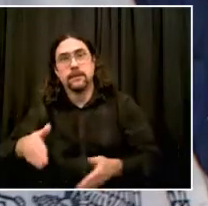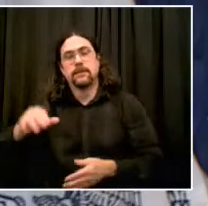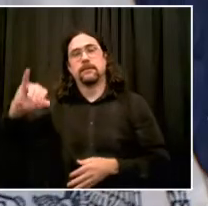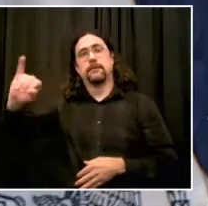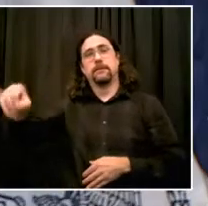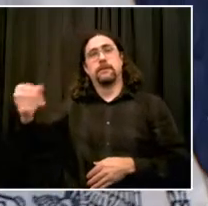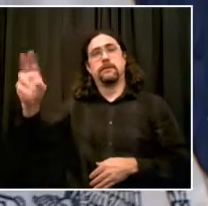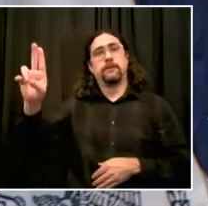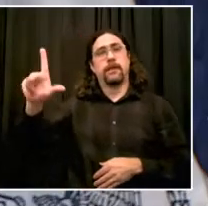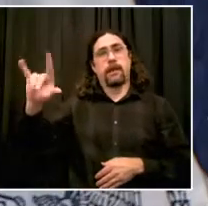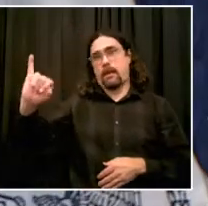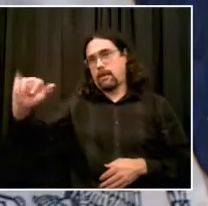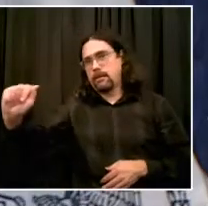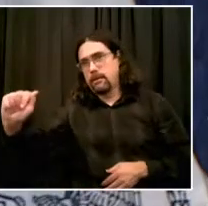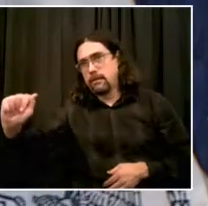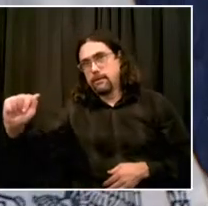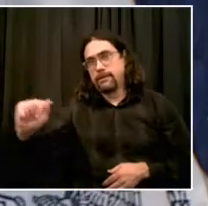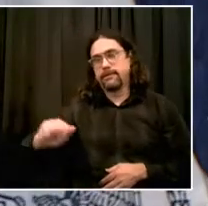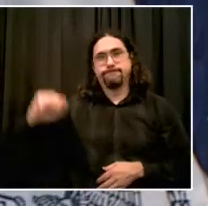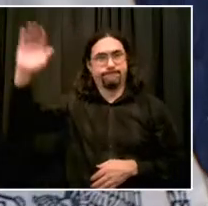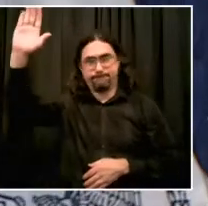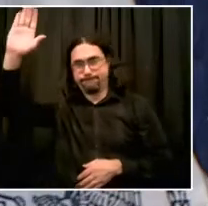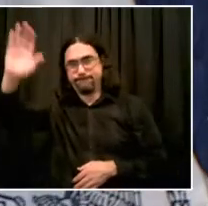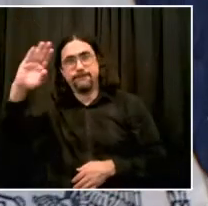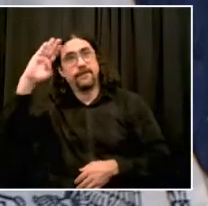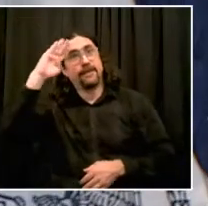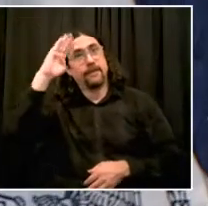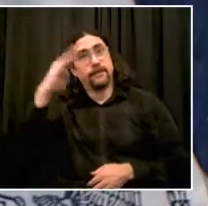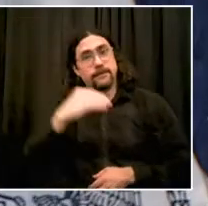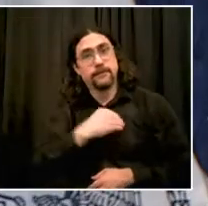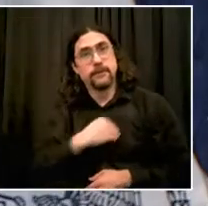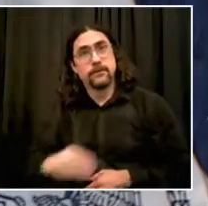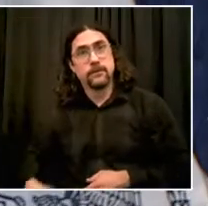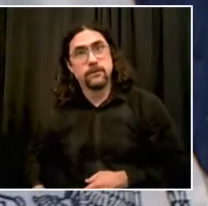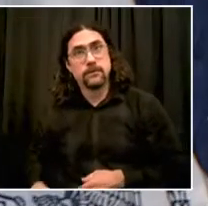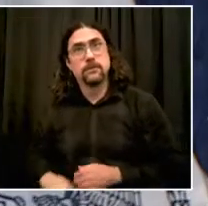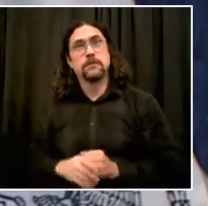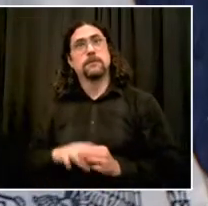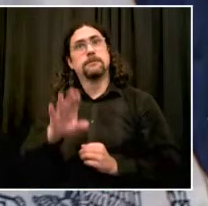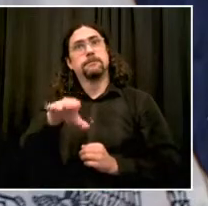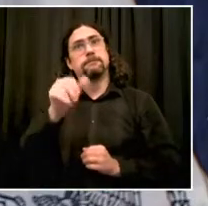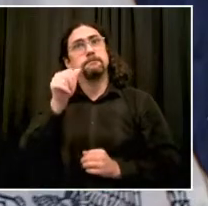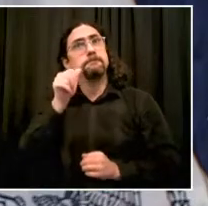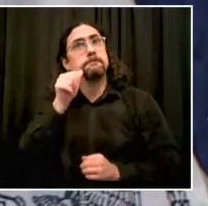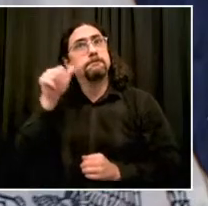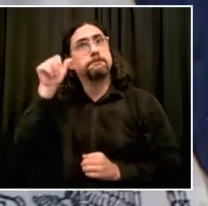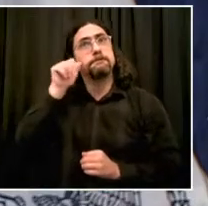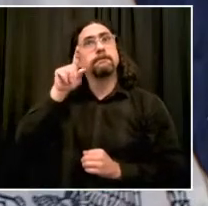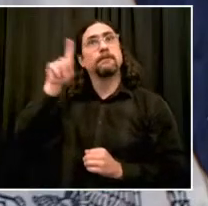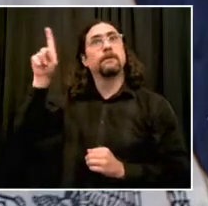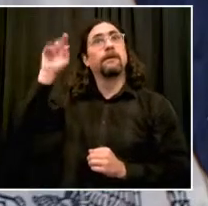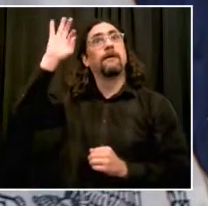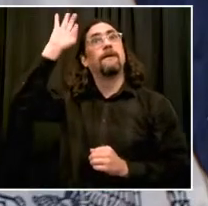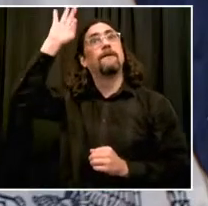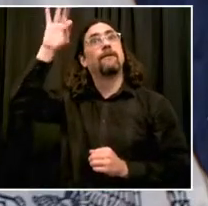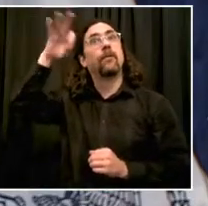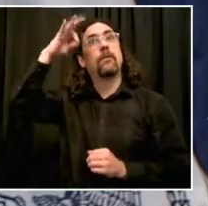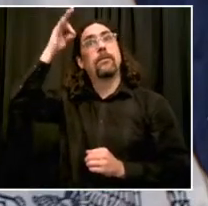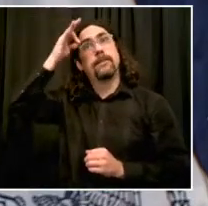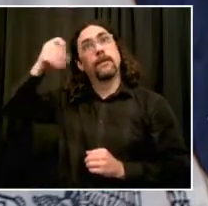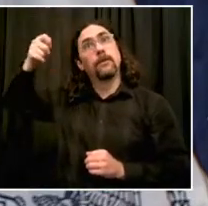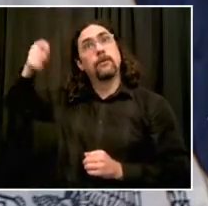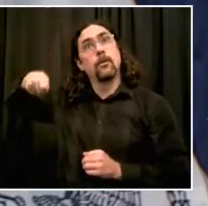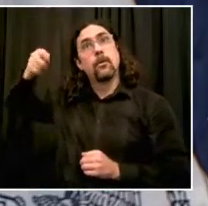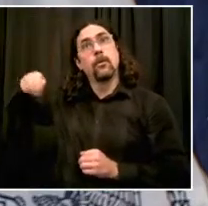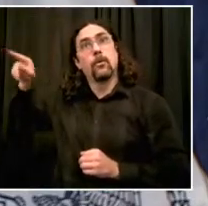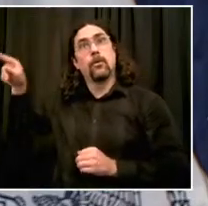ordered the Board of Elections to start counting some ballots that were received without postmarks which will further delay the